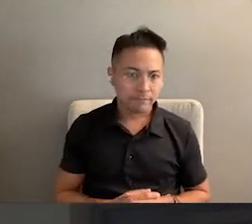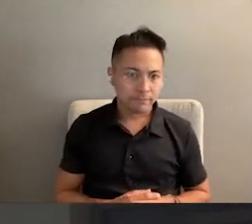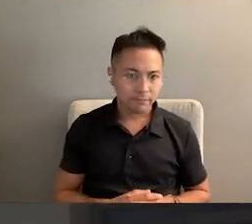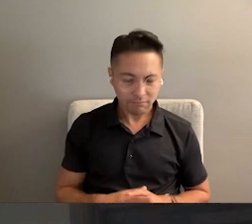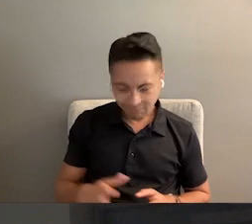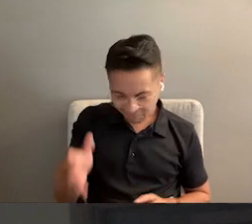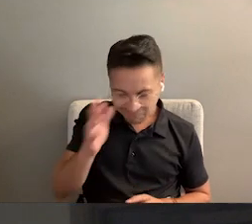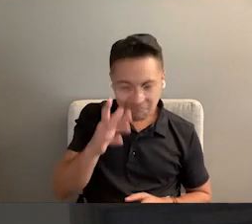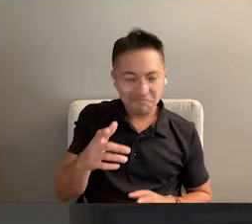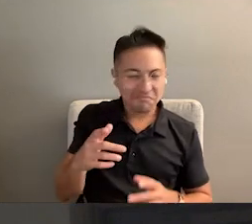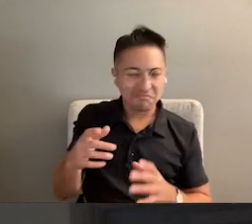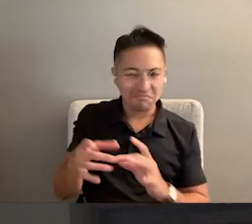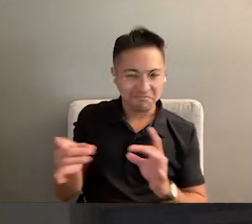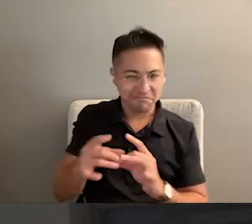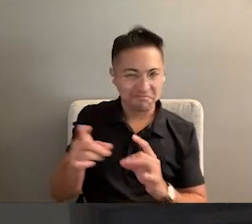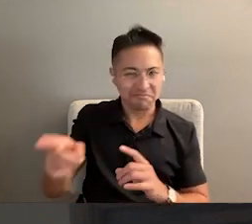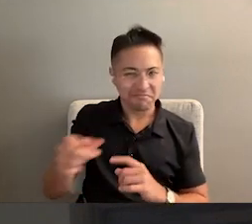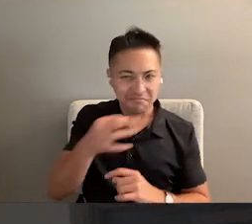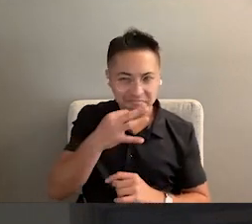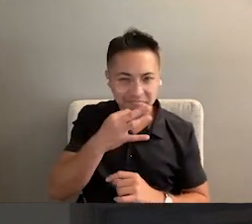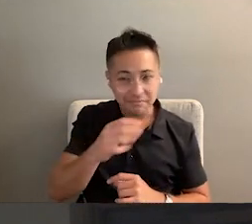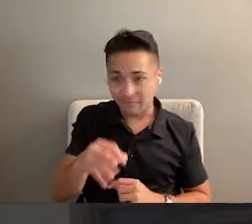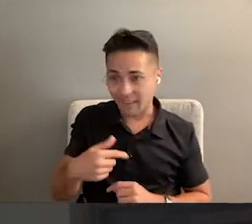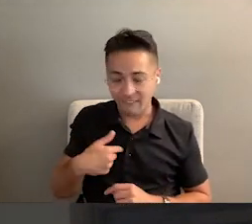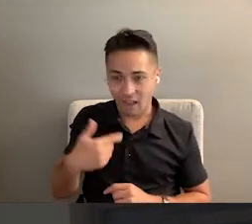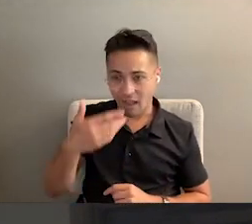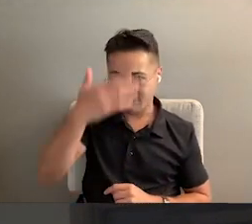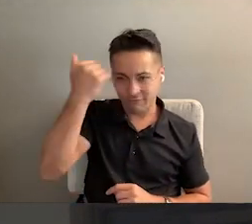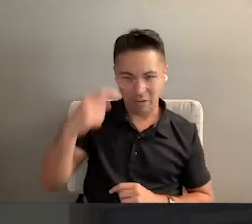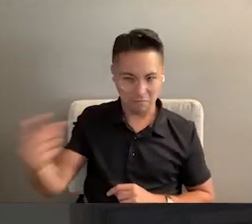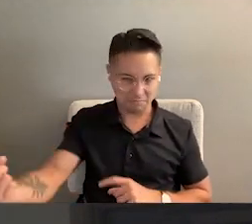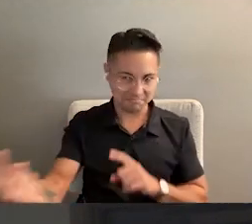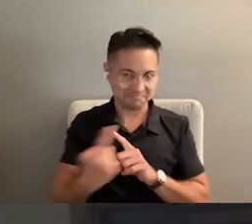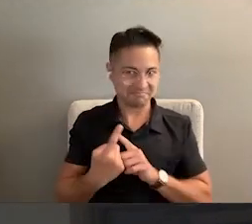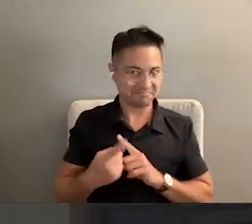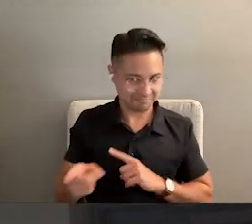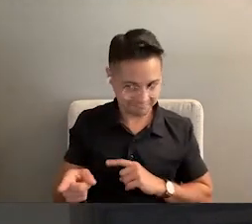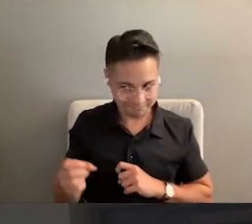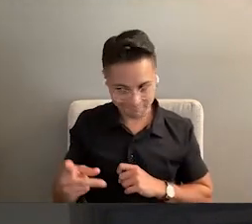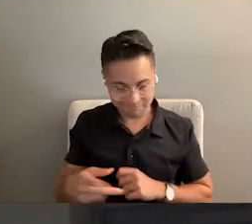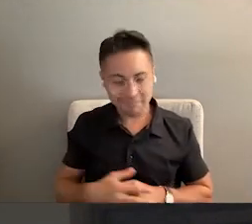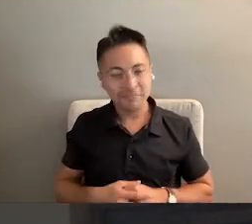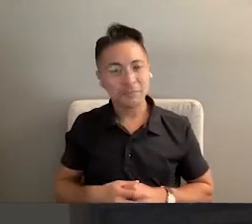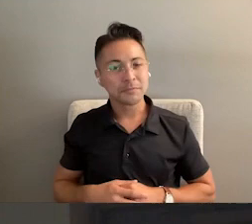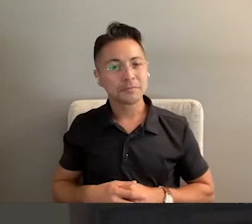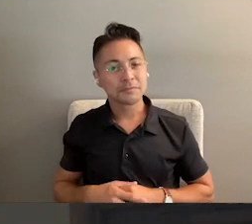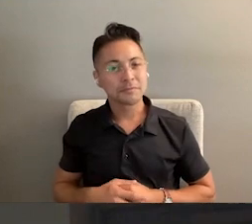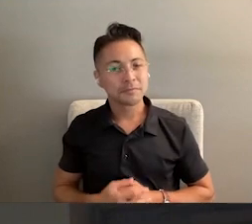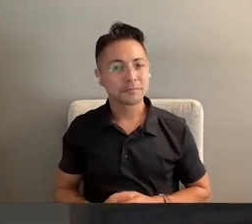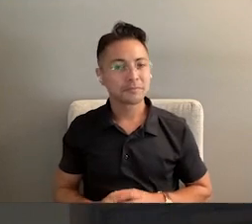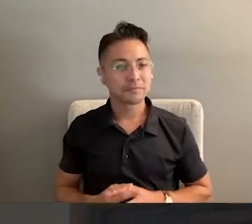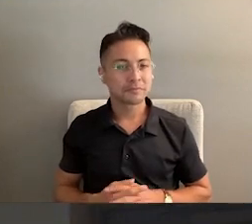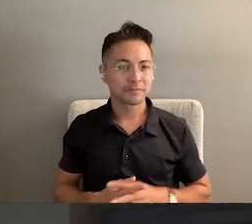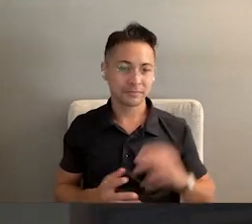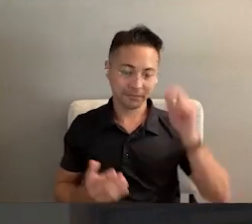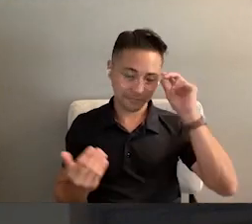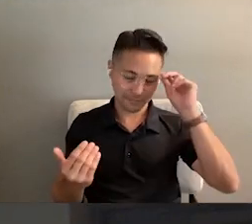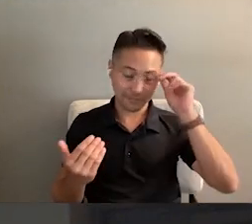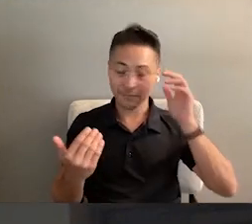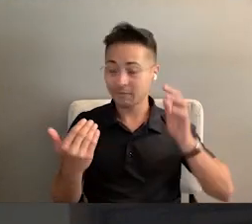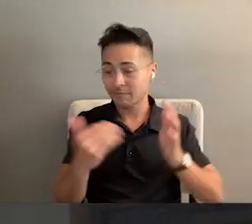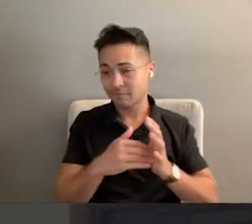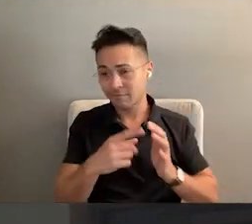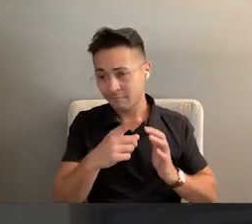applying, now what happens? Okay. Well, I'll get there in a minute. And if I don't, come talk to me.